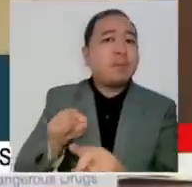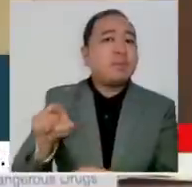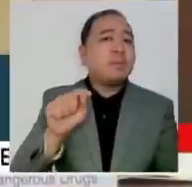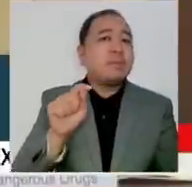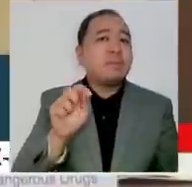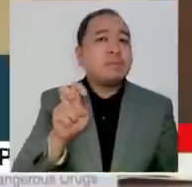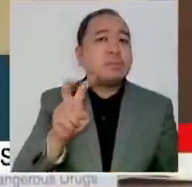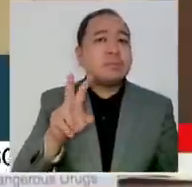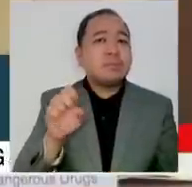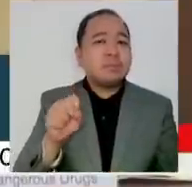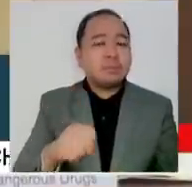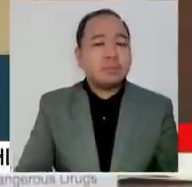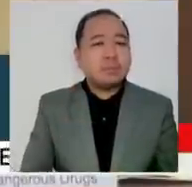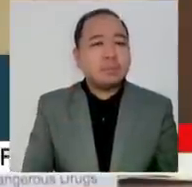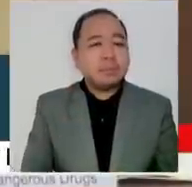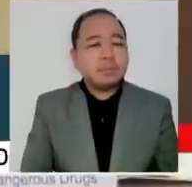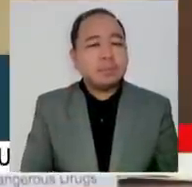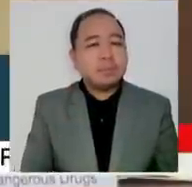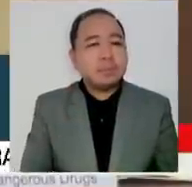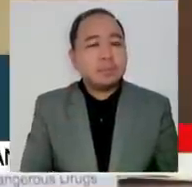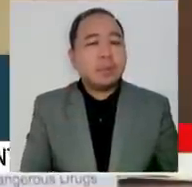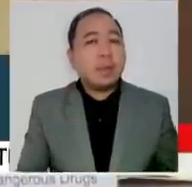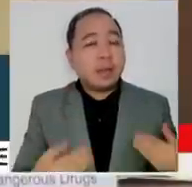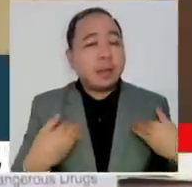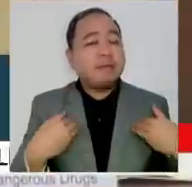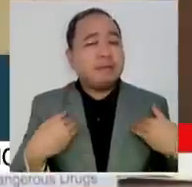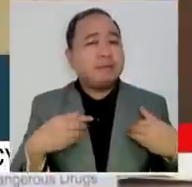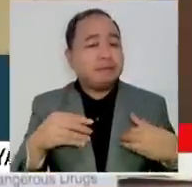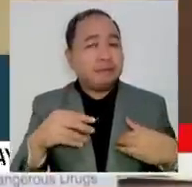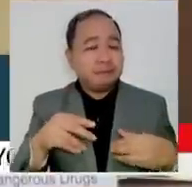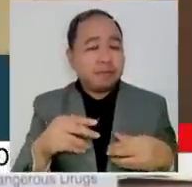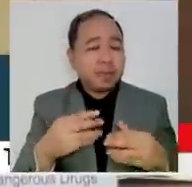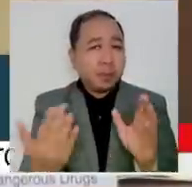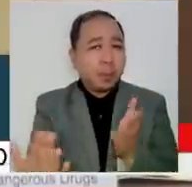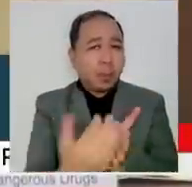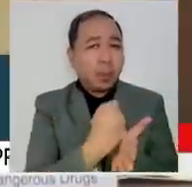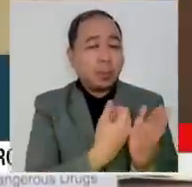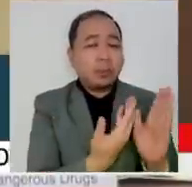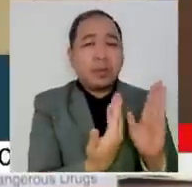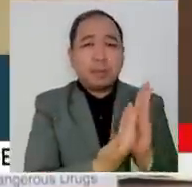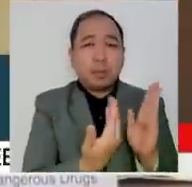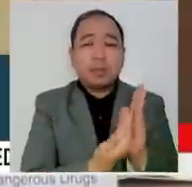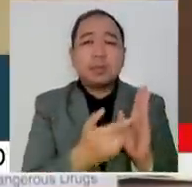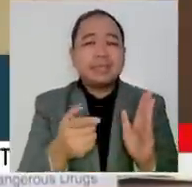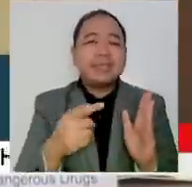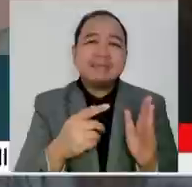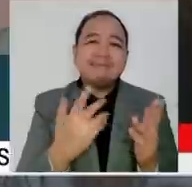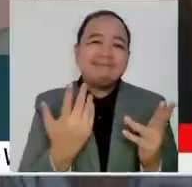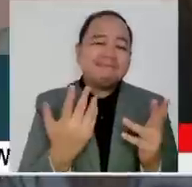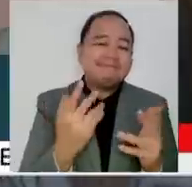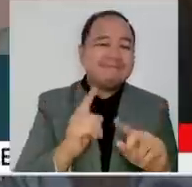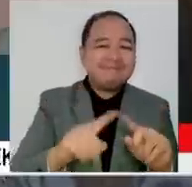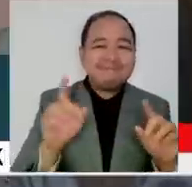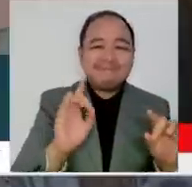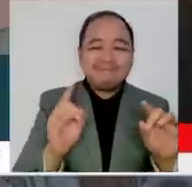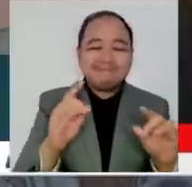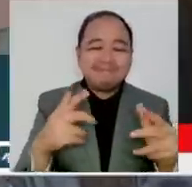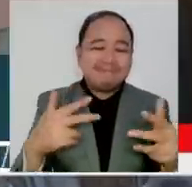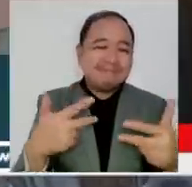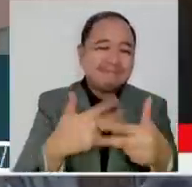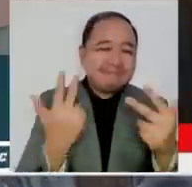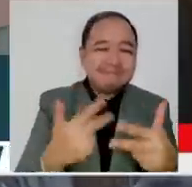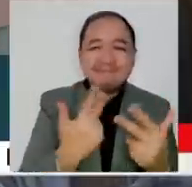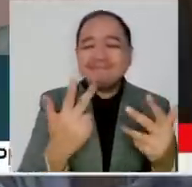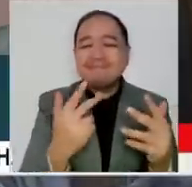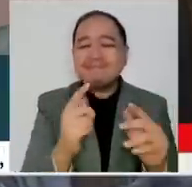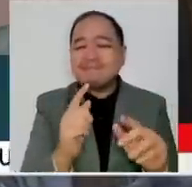We have evidence that napatuloy not only in Negros Oriental but in the whole country. Palipat-lipat lang